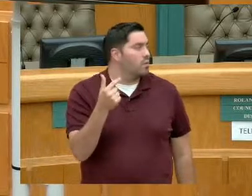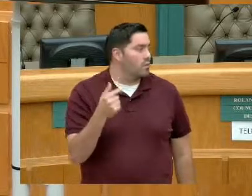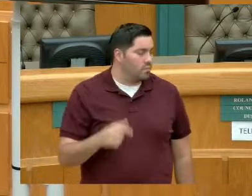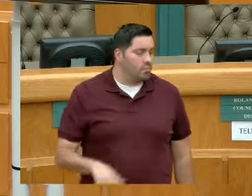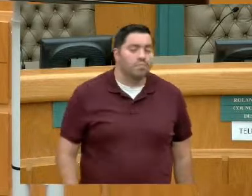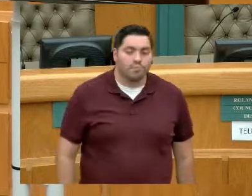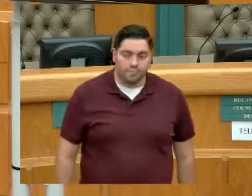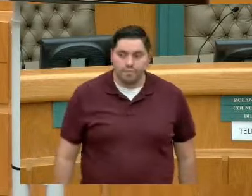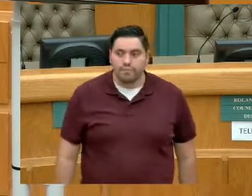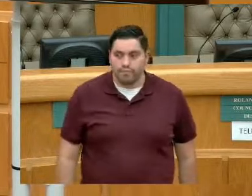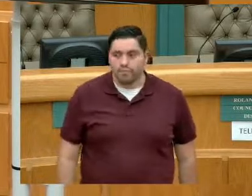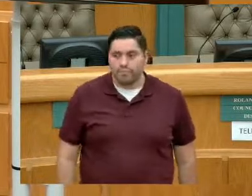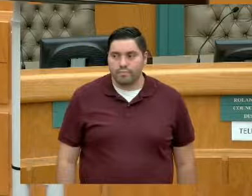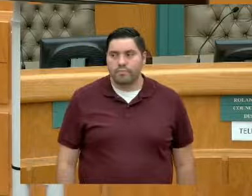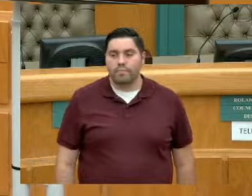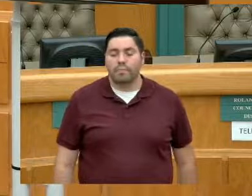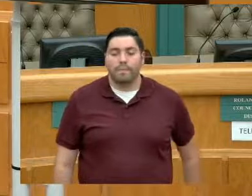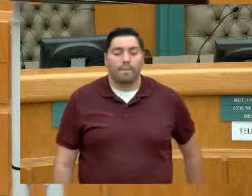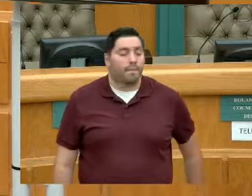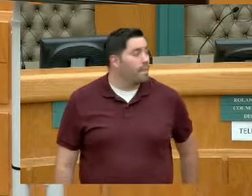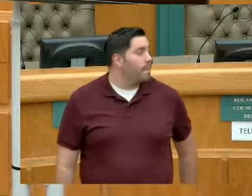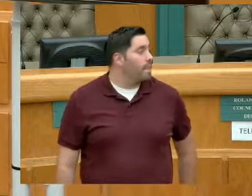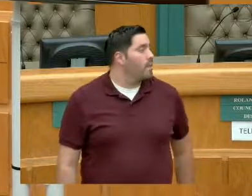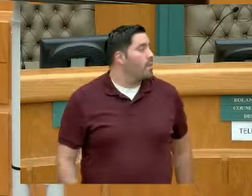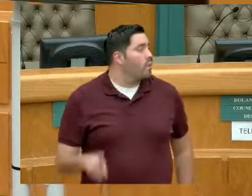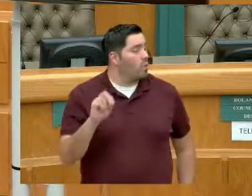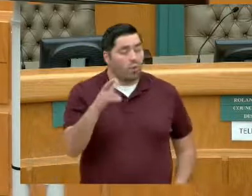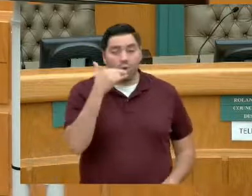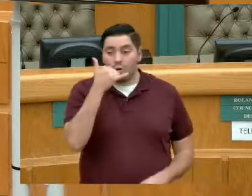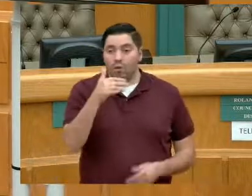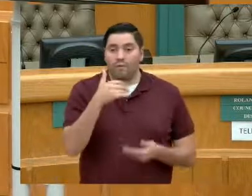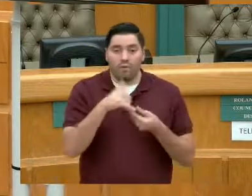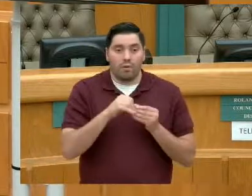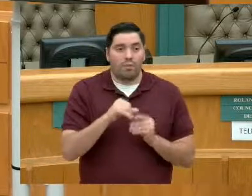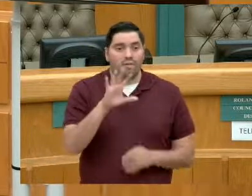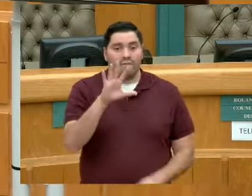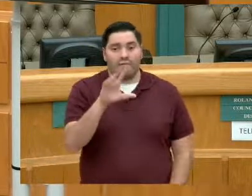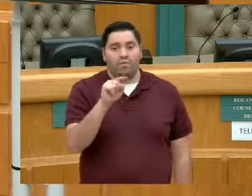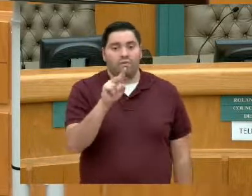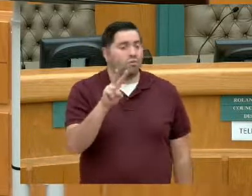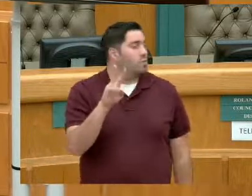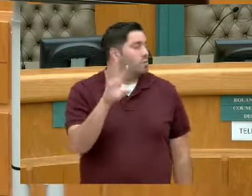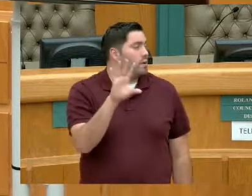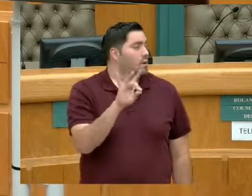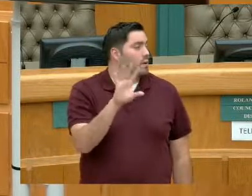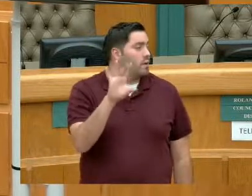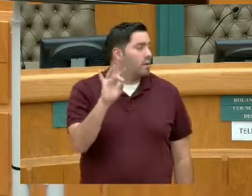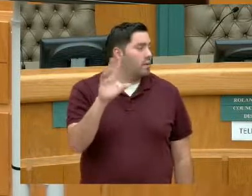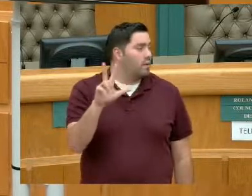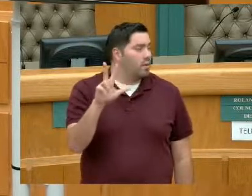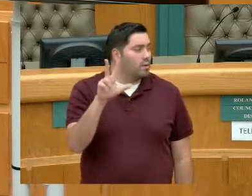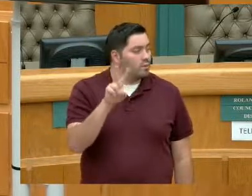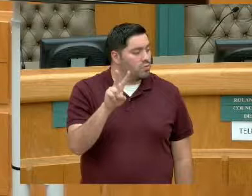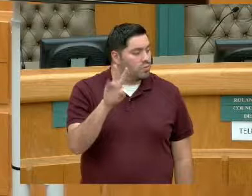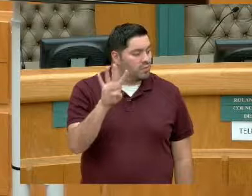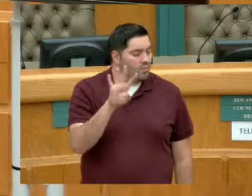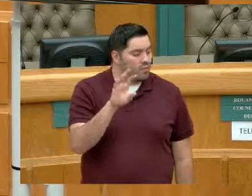texascovidtest.org. TX, I should say, not Texas, txcovidtest.org, or you can call